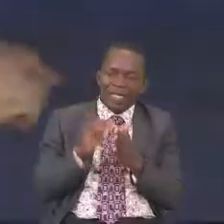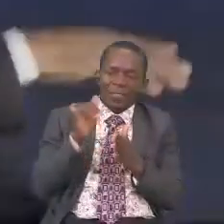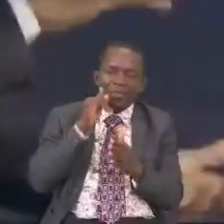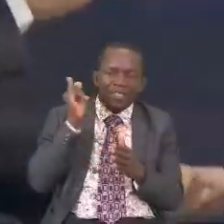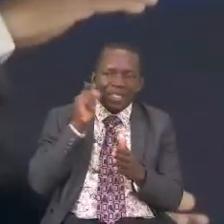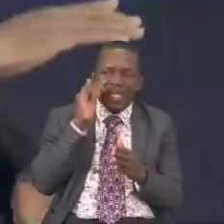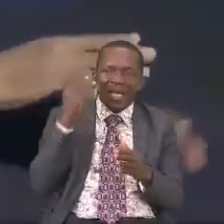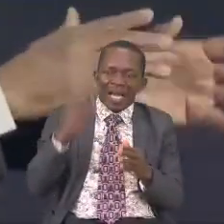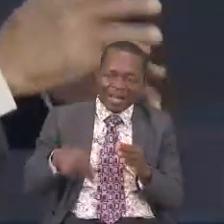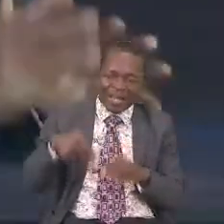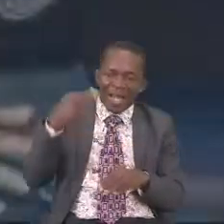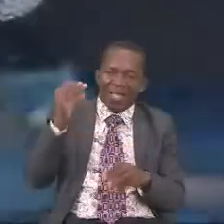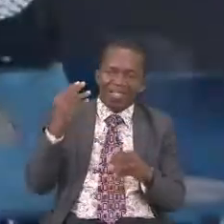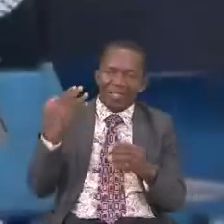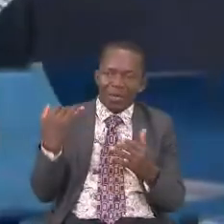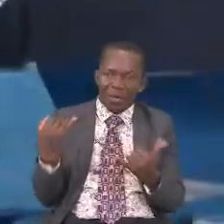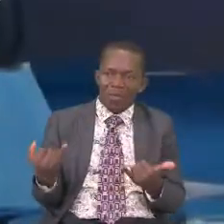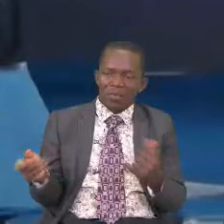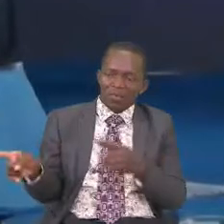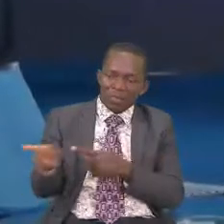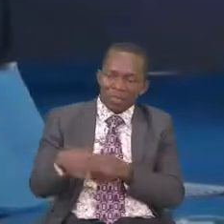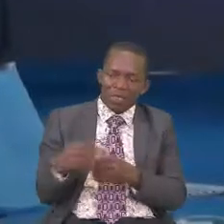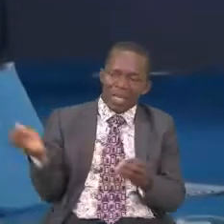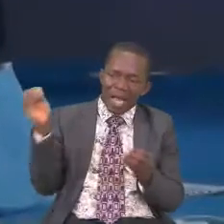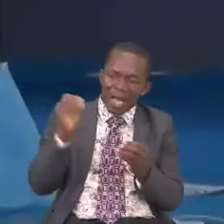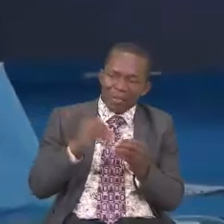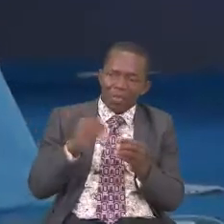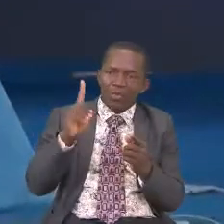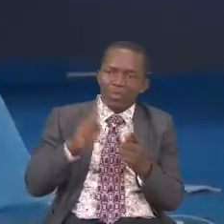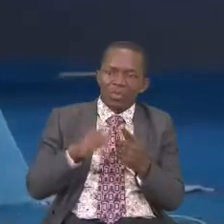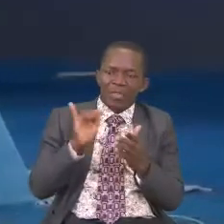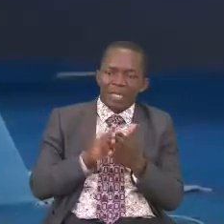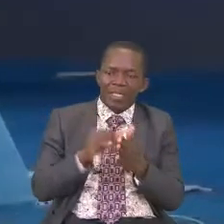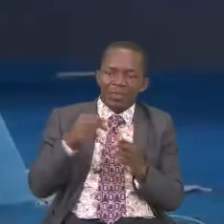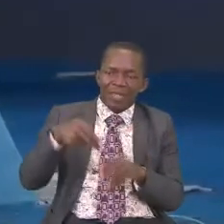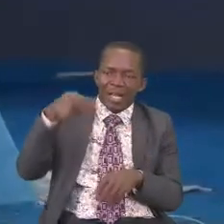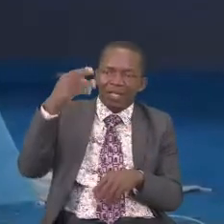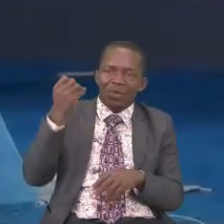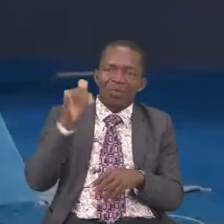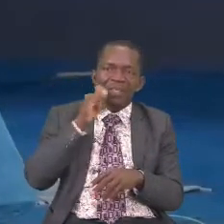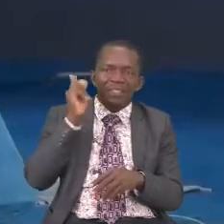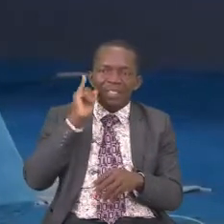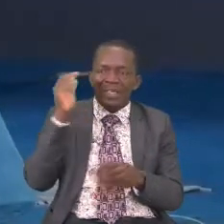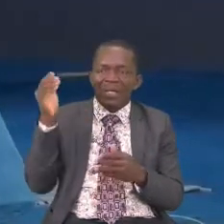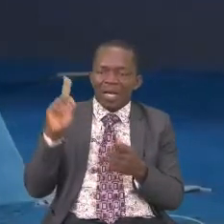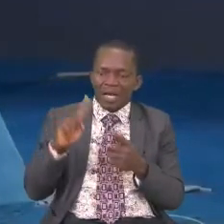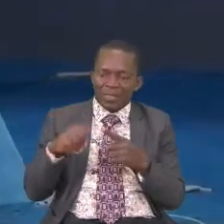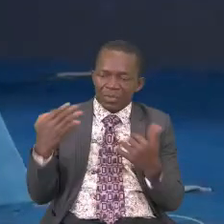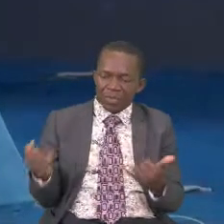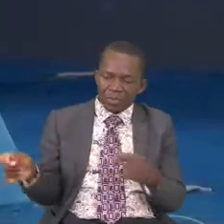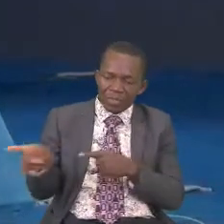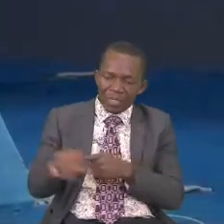today will add to the height of yesterday. You know it's a new day, it's a new week, and what